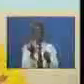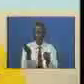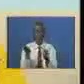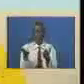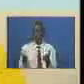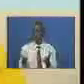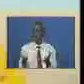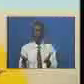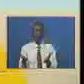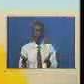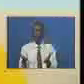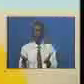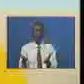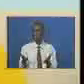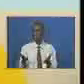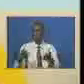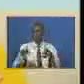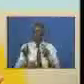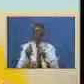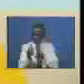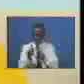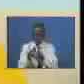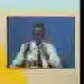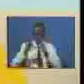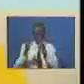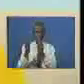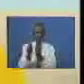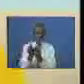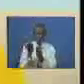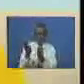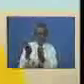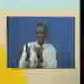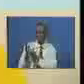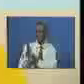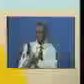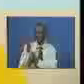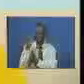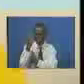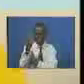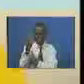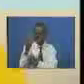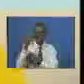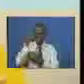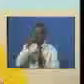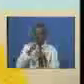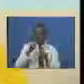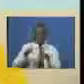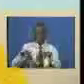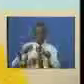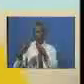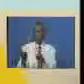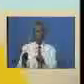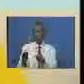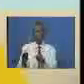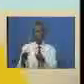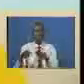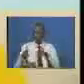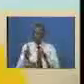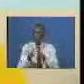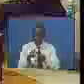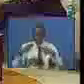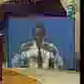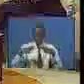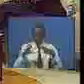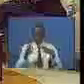in a family is secure because he knows his parents are providing from them people should also be secure in the society